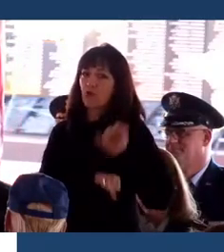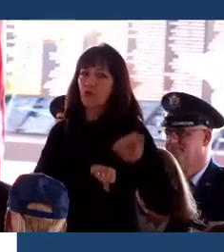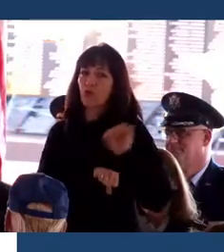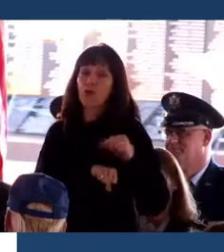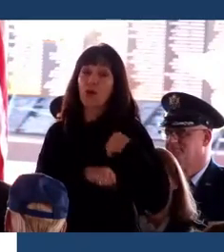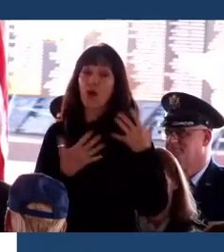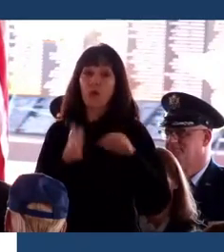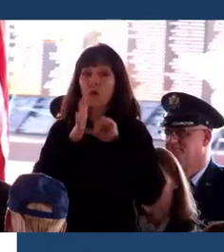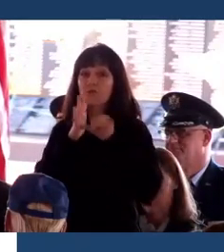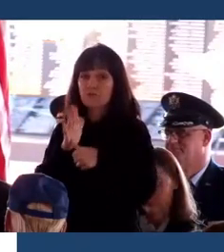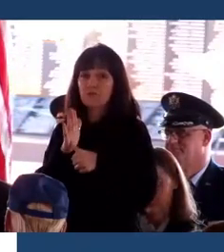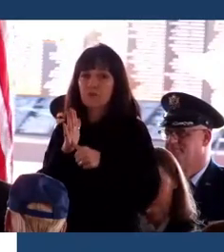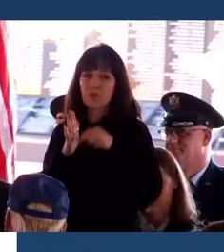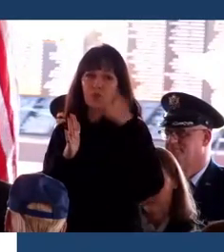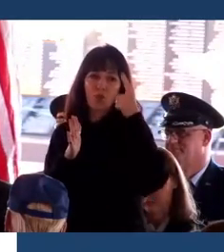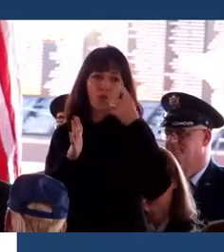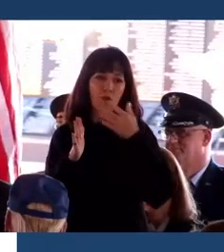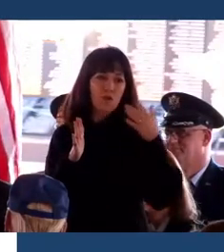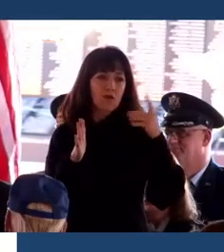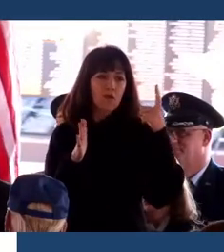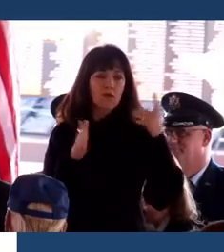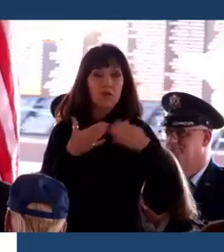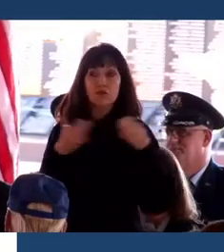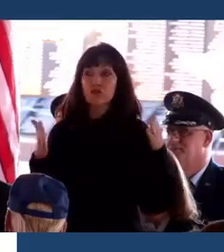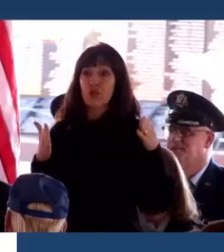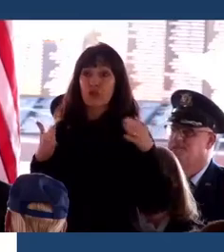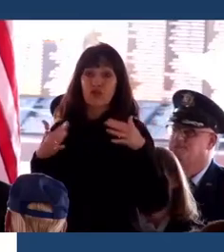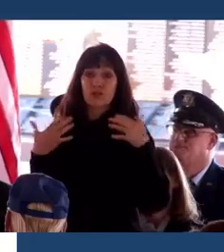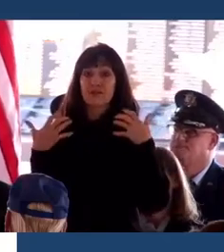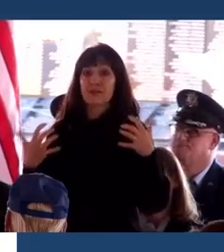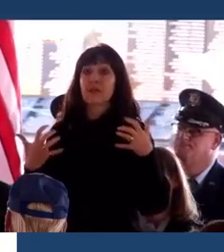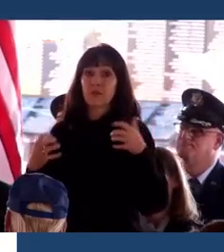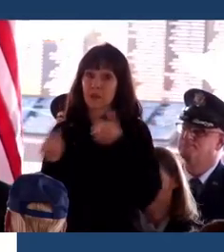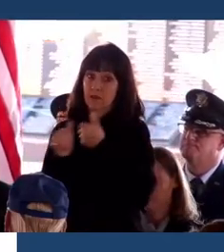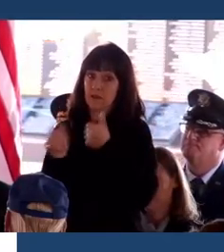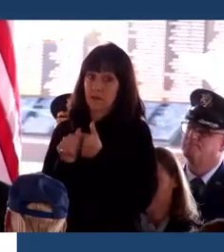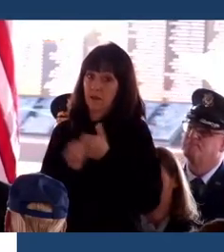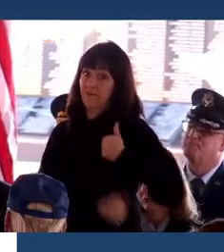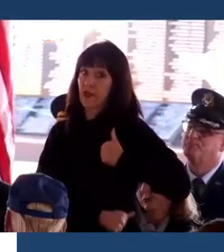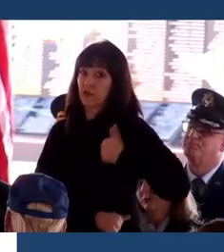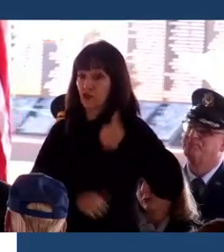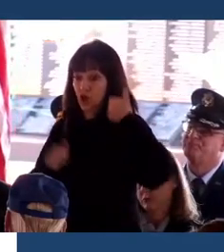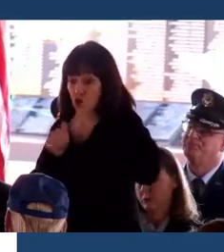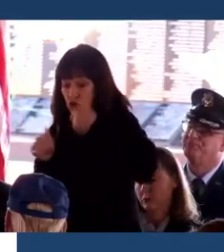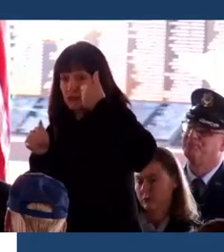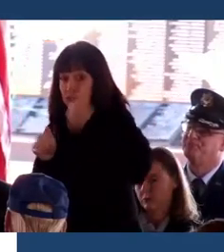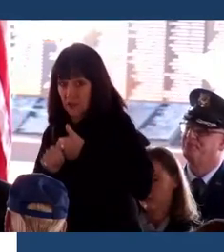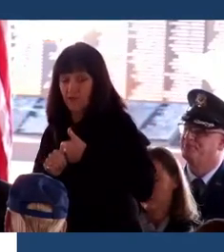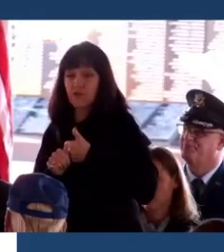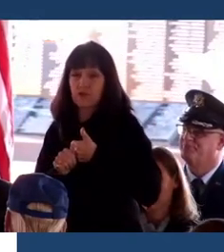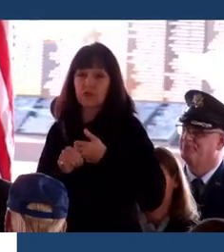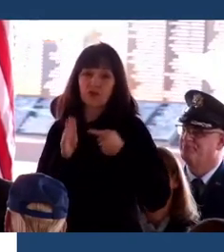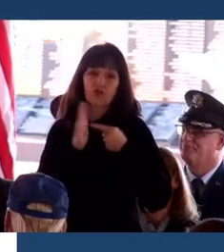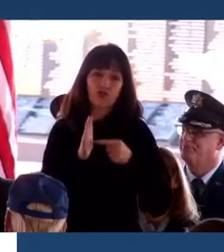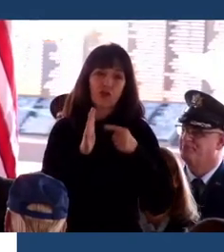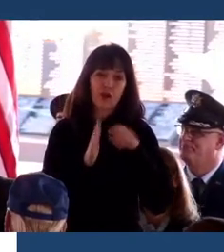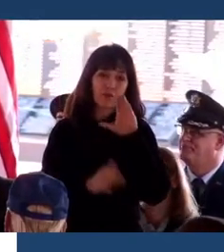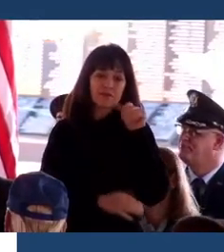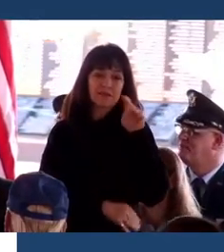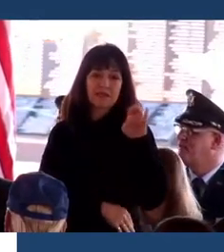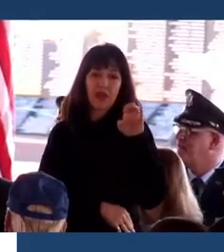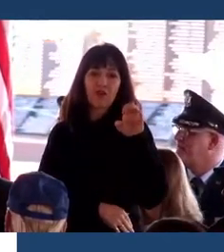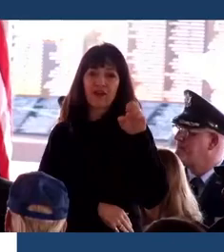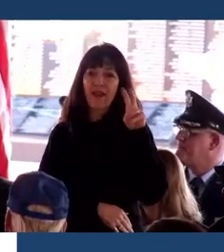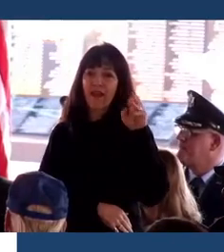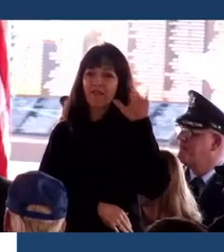point out what, or to mention one member of the General Assembly who is a veteran herself, Representative Carrie Evelyn